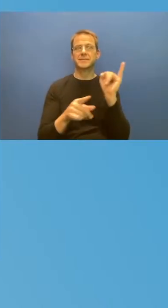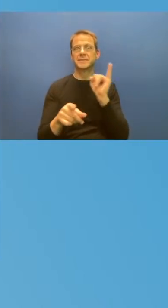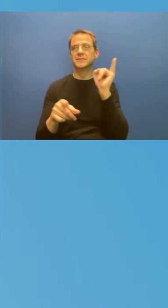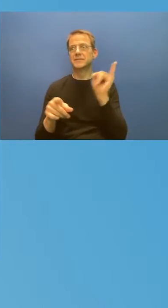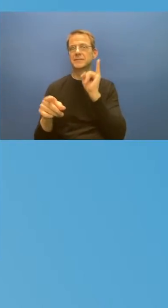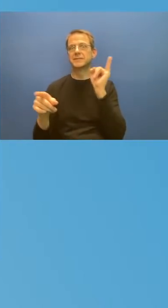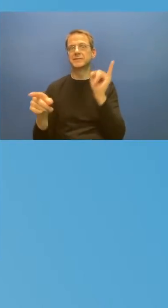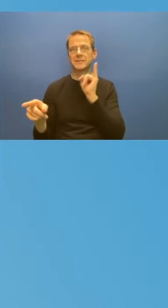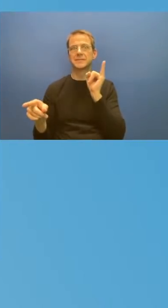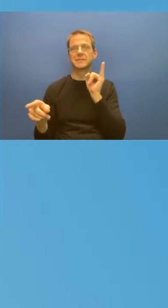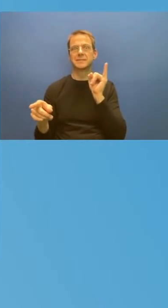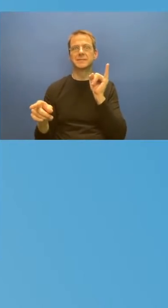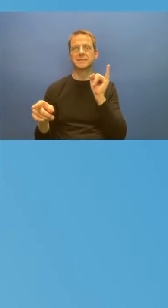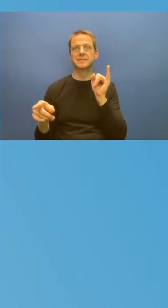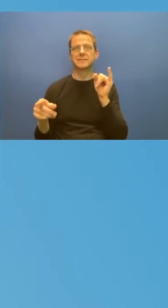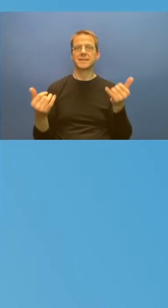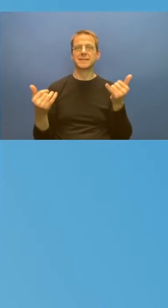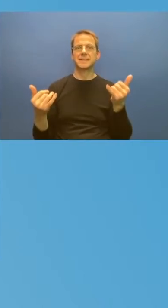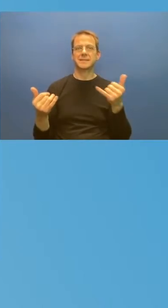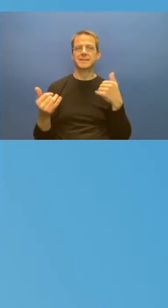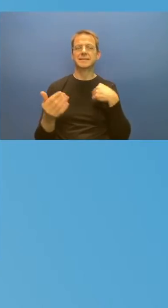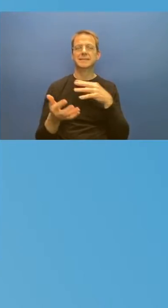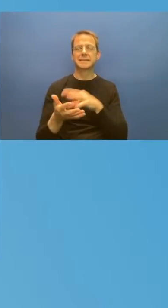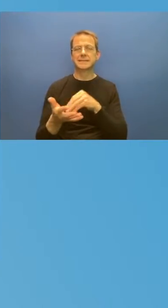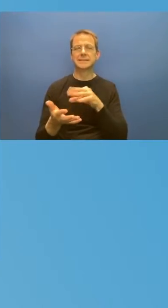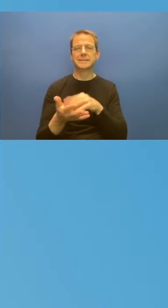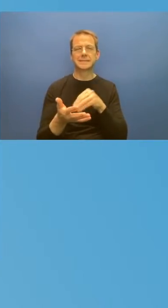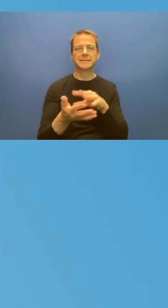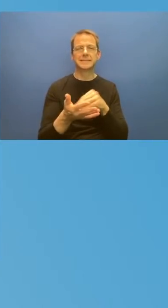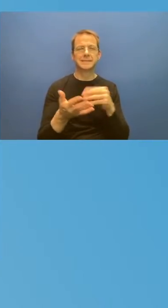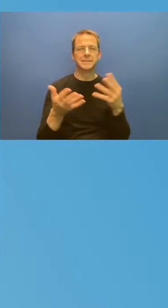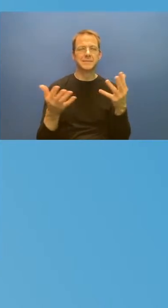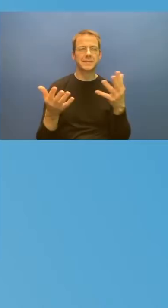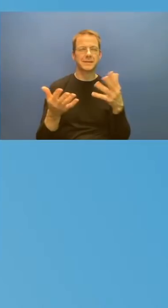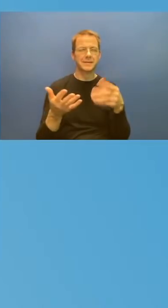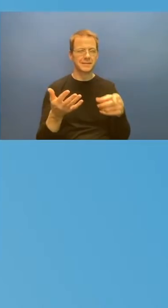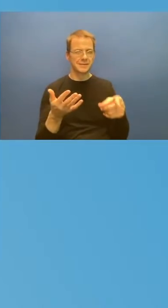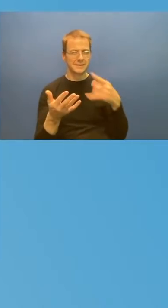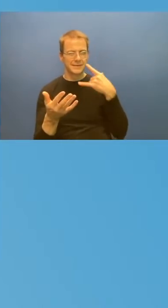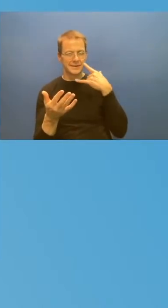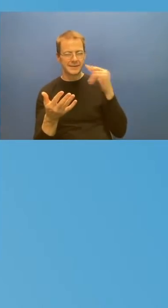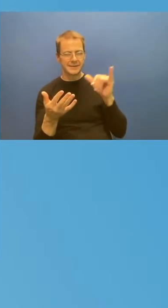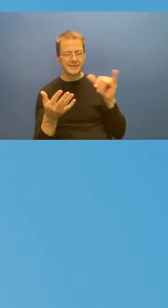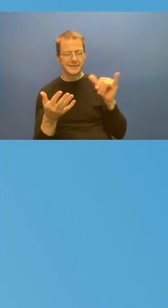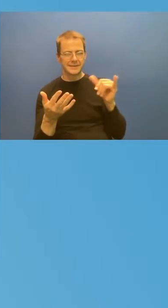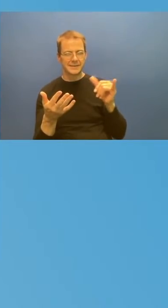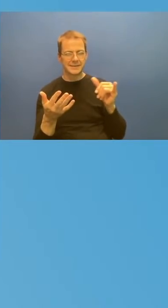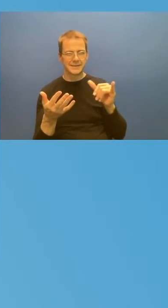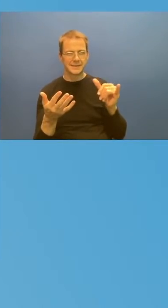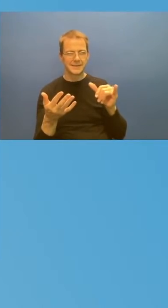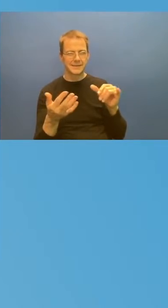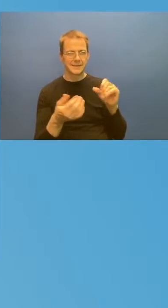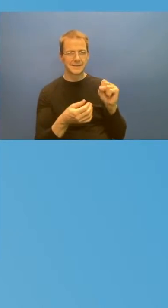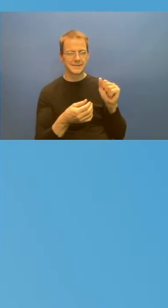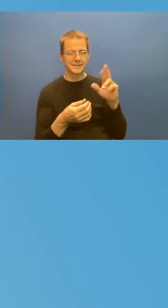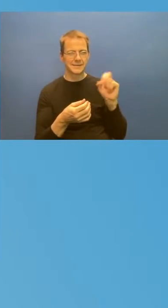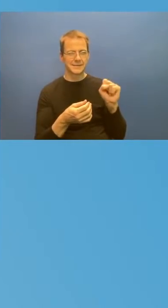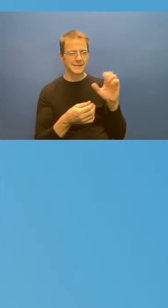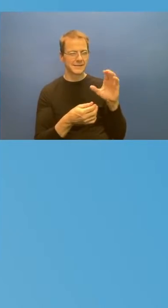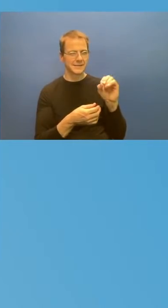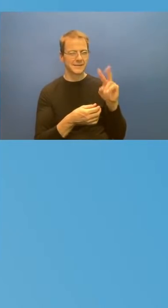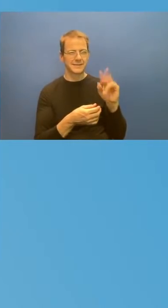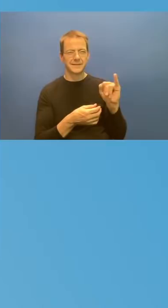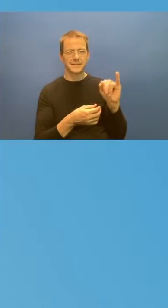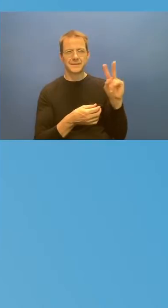what SARS-CoV-2 looks like from a health perspective in regards to spillovers from different